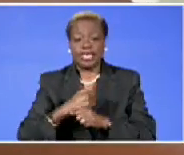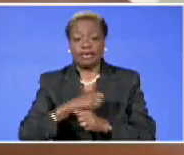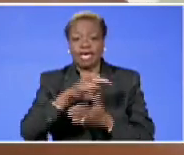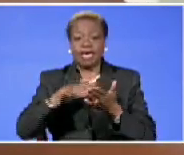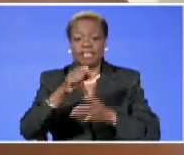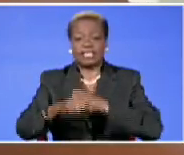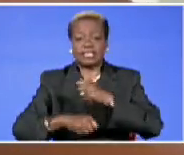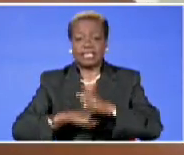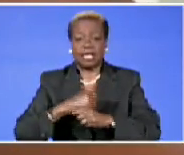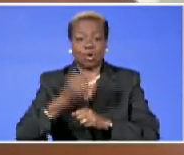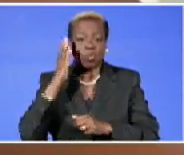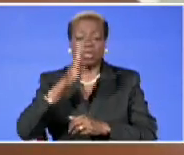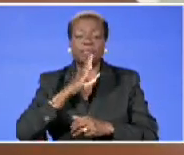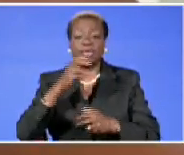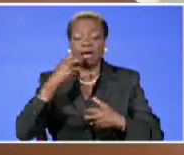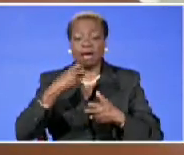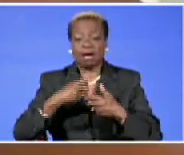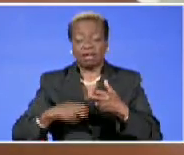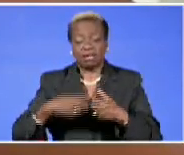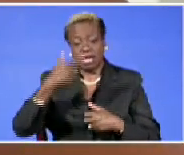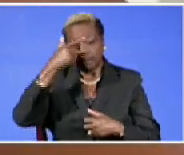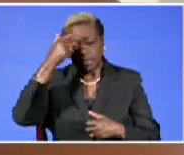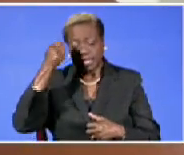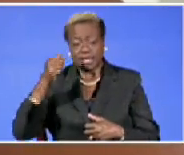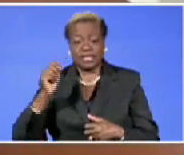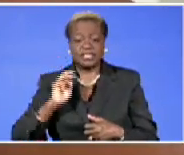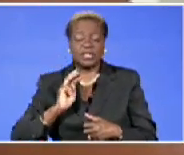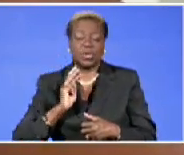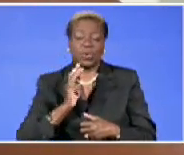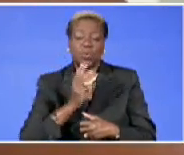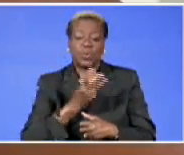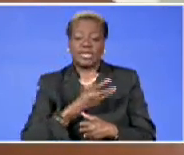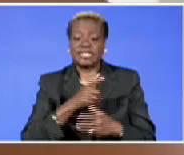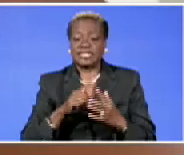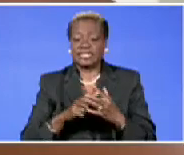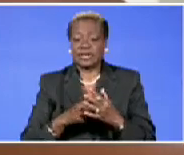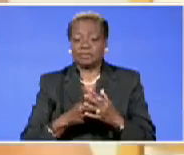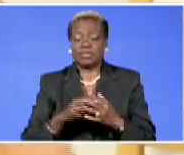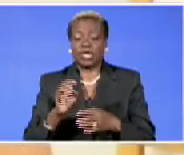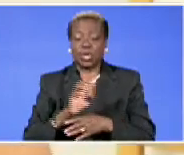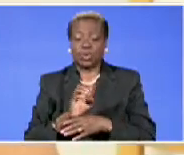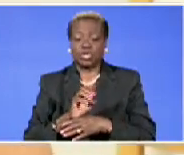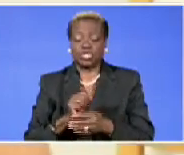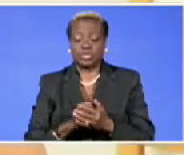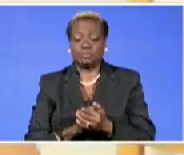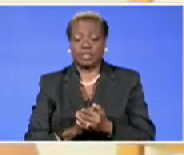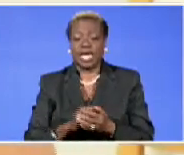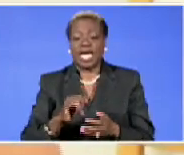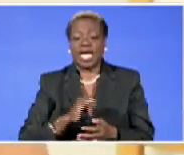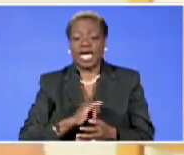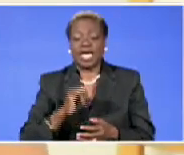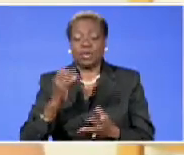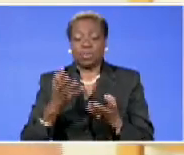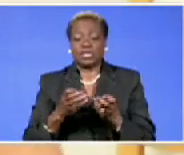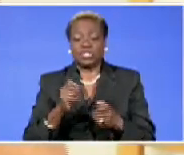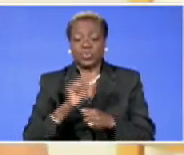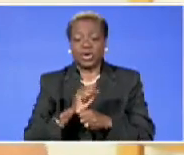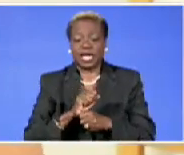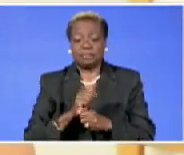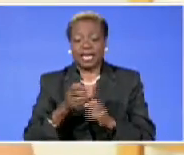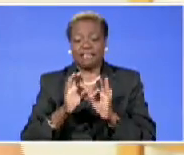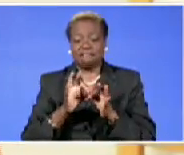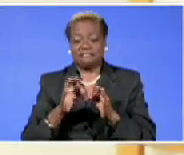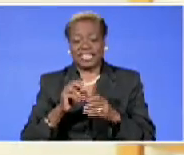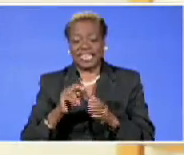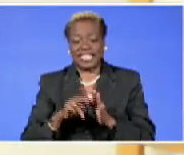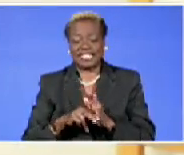little tough because we didn't start off the year with a coach, so I'm looking forward to the challenge, though. I would like to work on my fitness, as usual. That's what I say